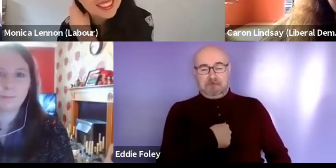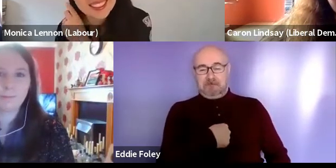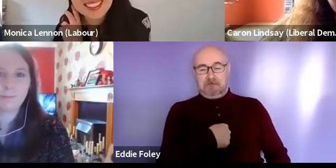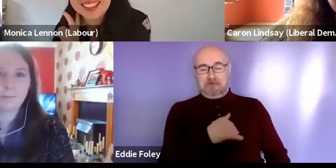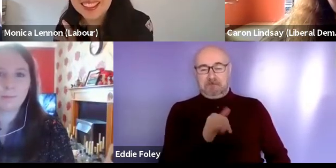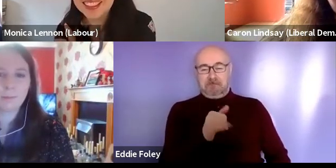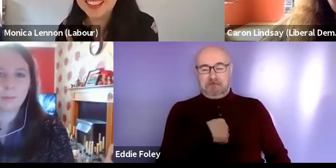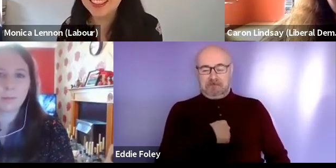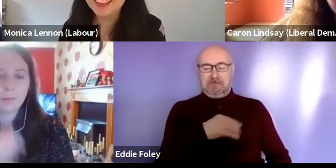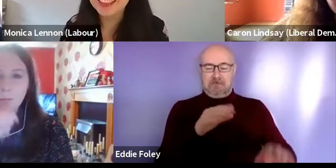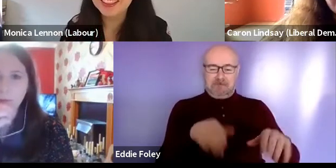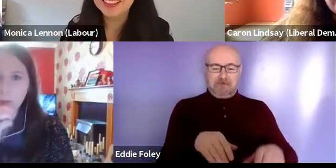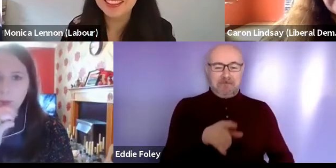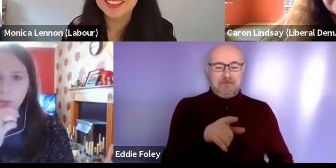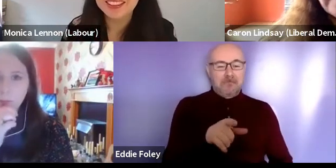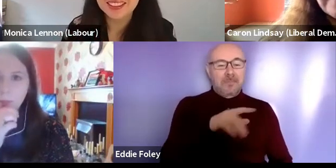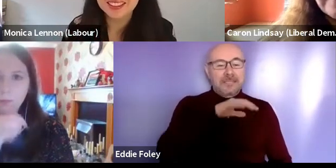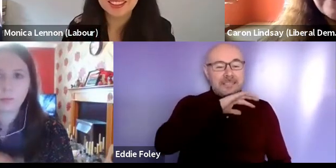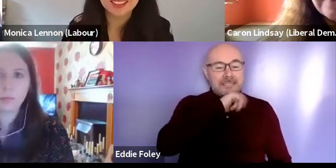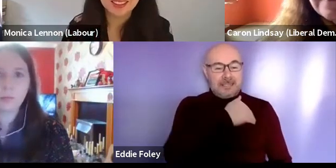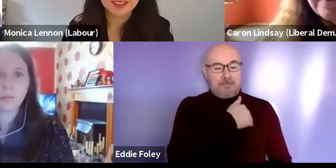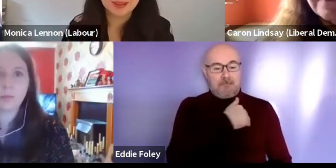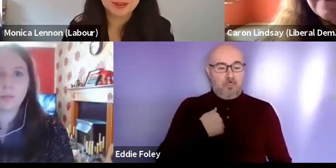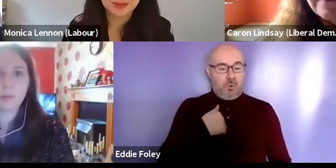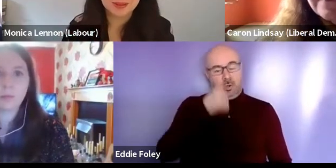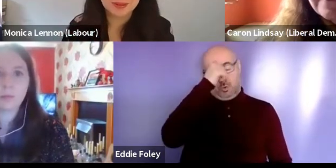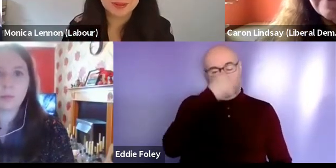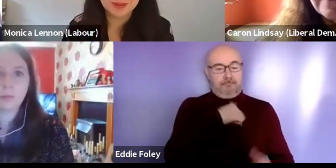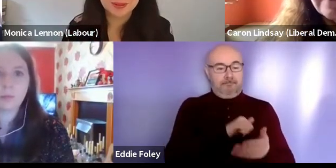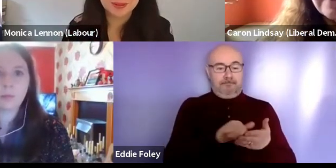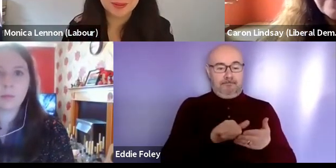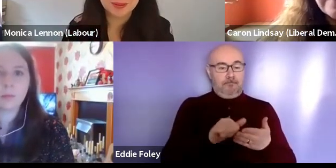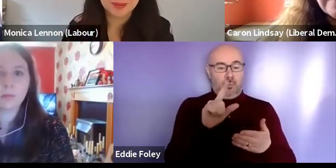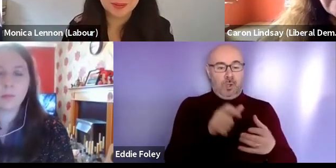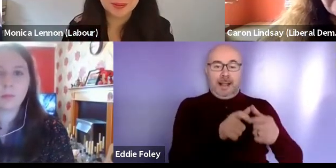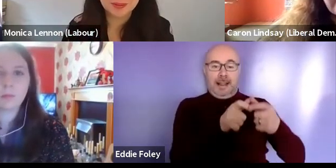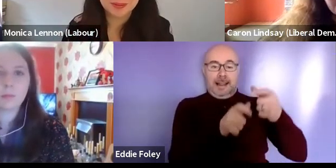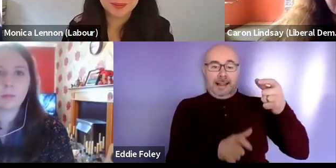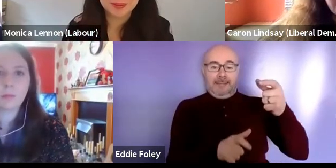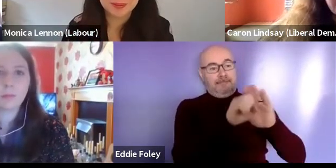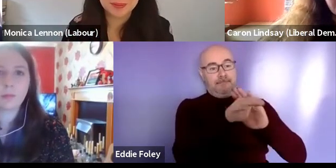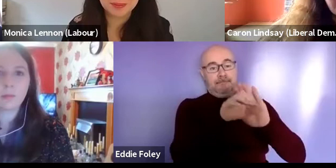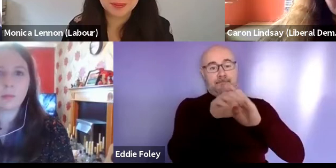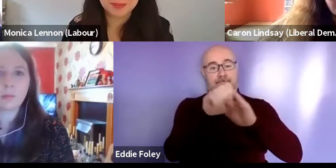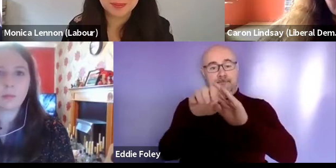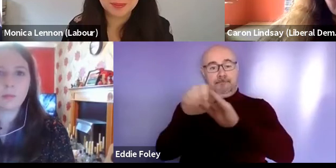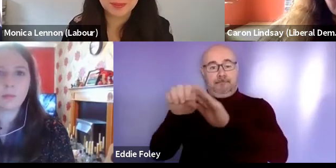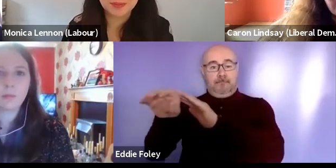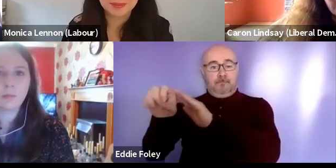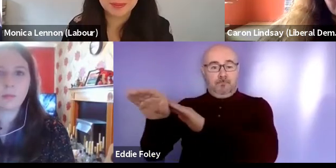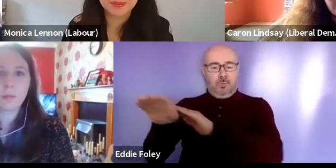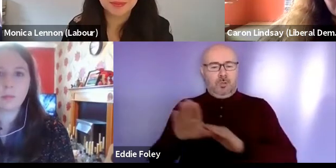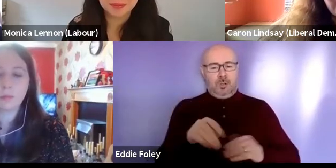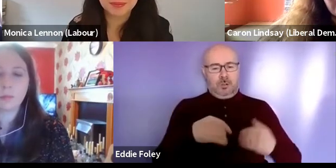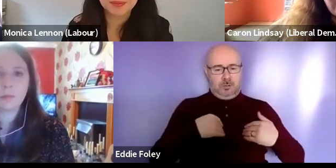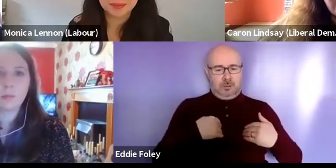we expect you to do, Saturday morning, you go out and deliver leaflets. Now, if you've got a disability, how do you do that? That's a lot more